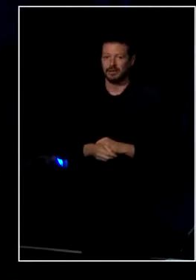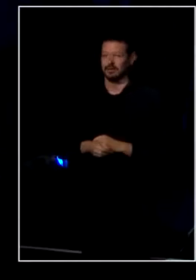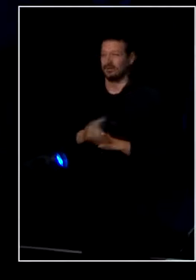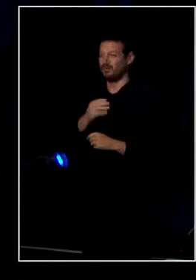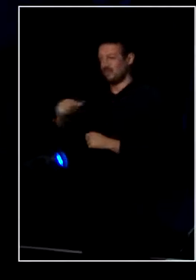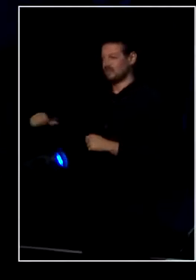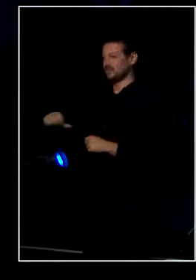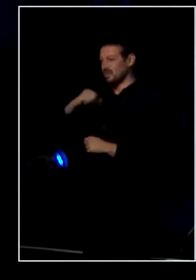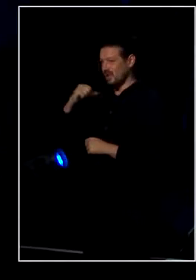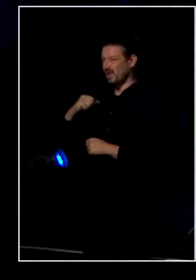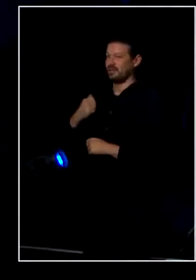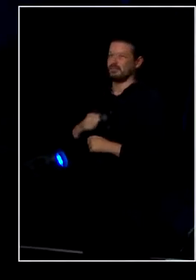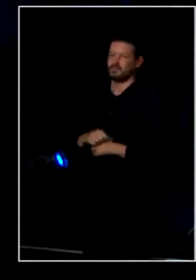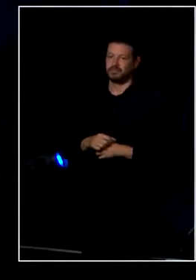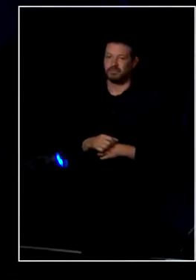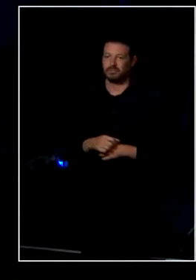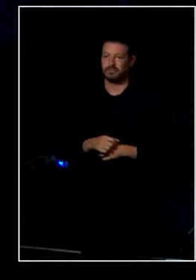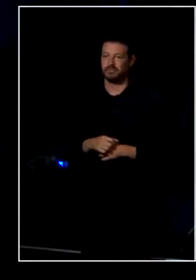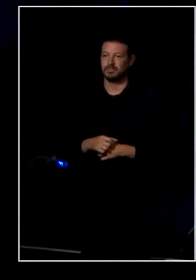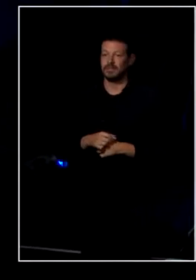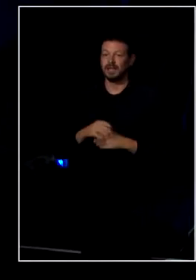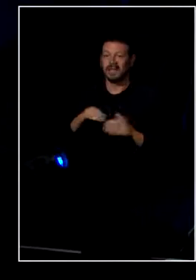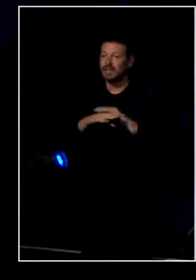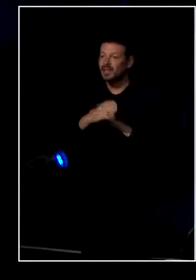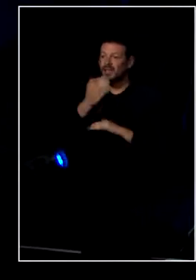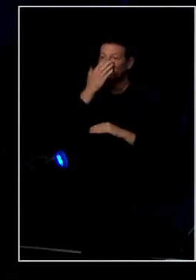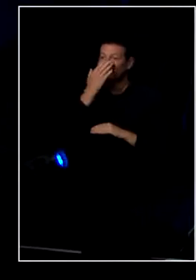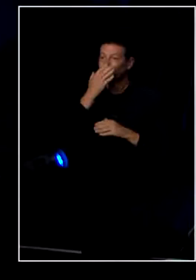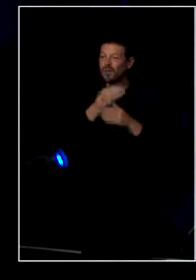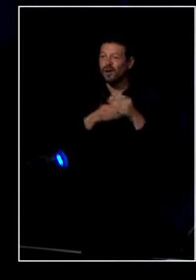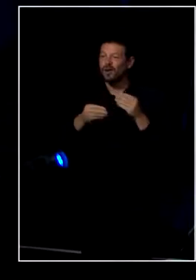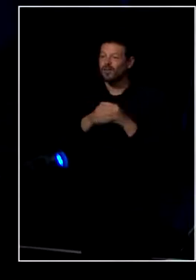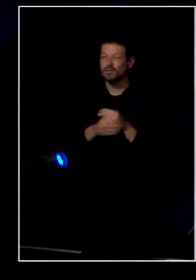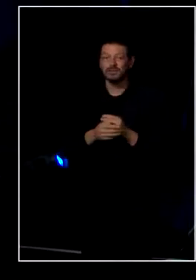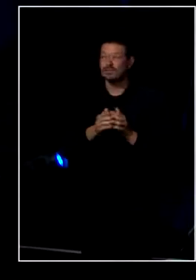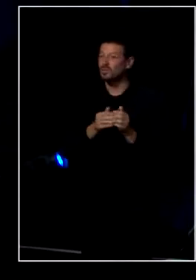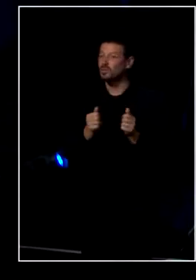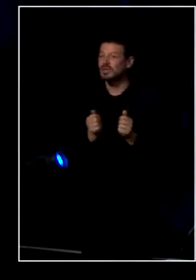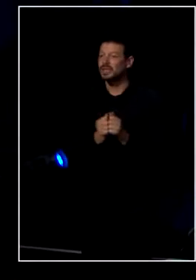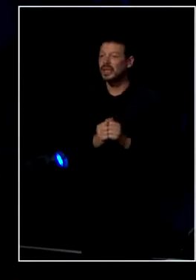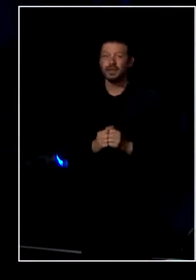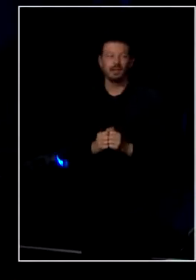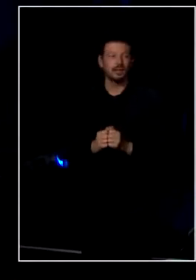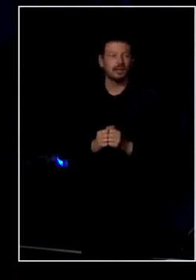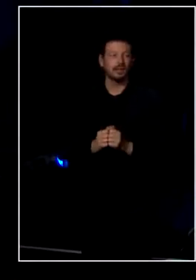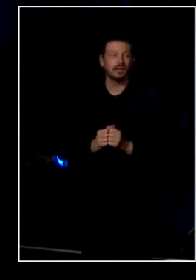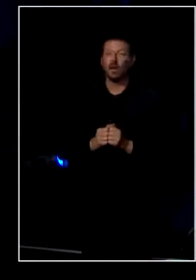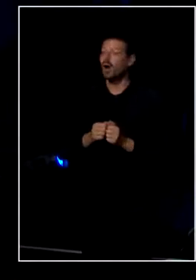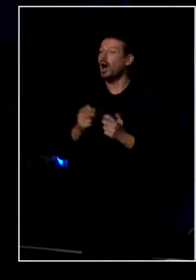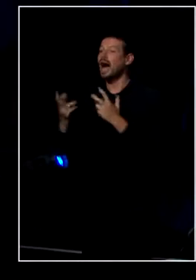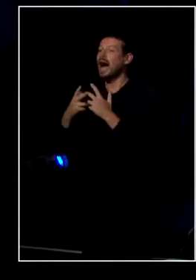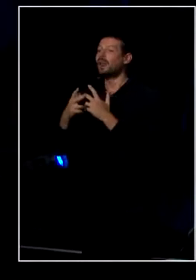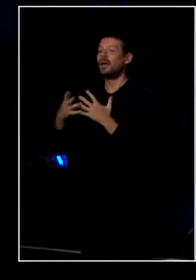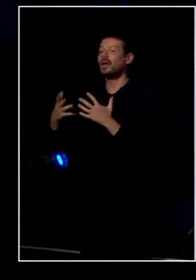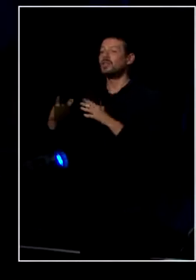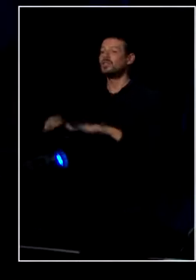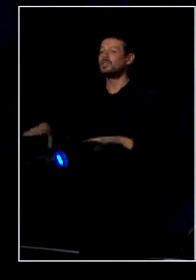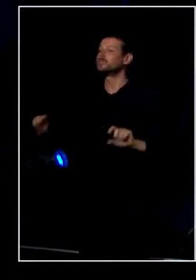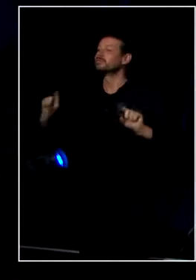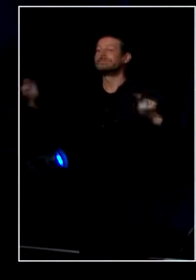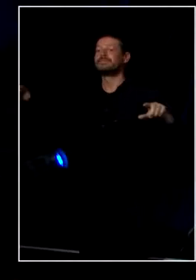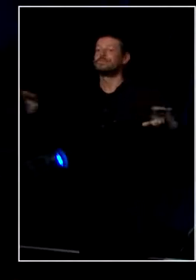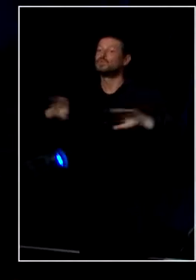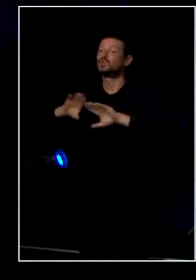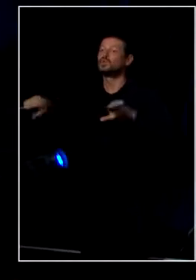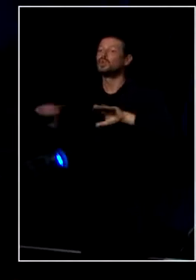staff member down the front office on a weekend when all the wards went swimming and our staff member would